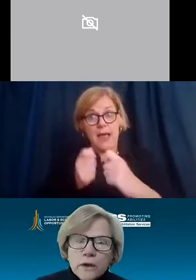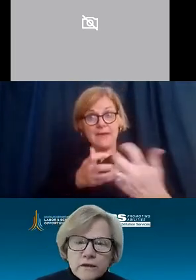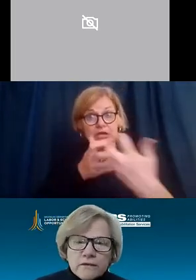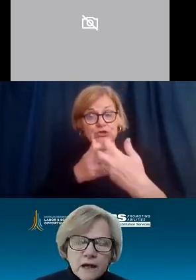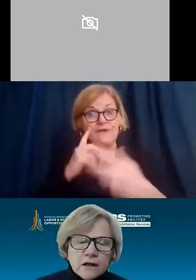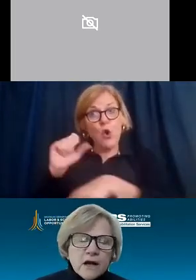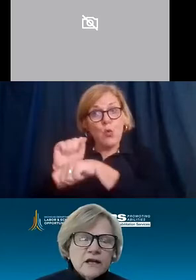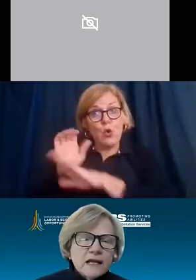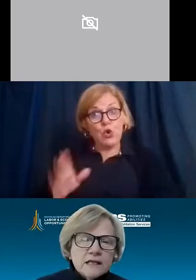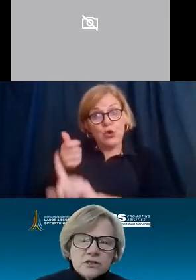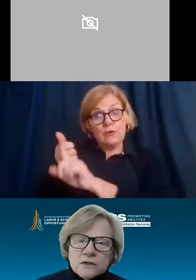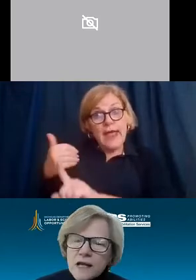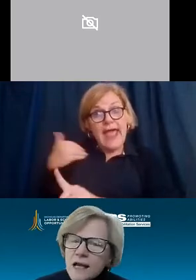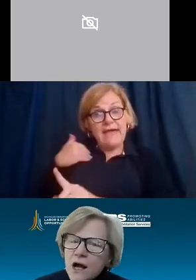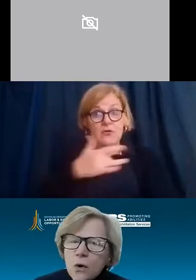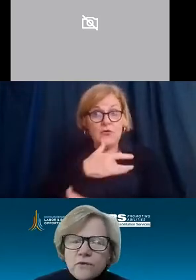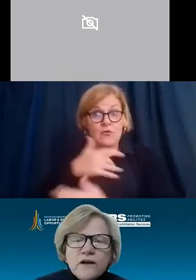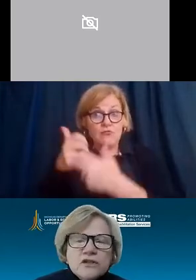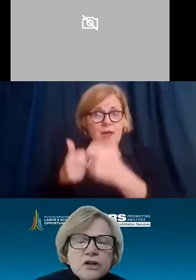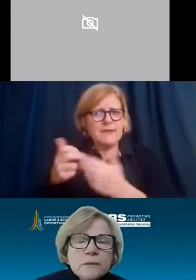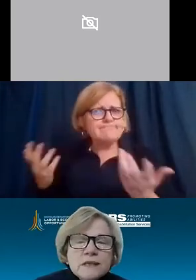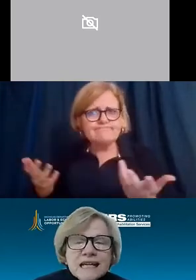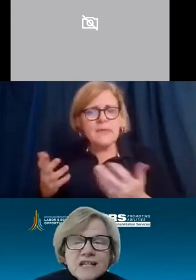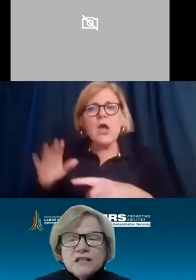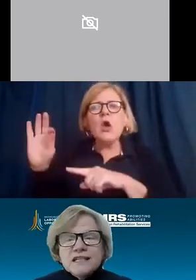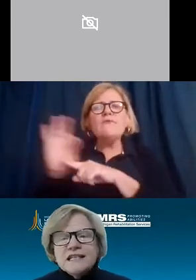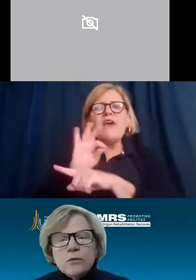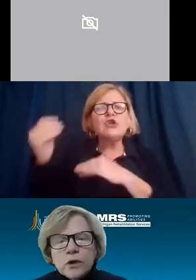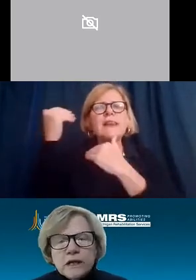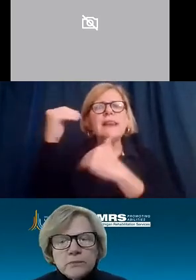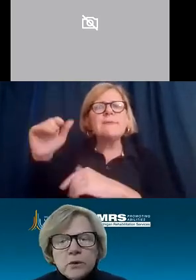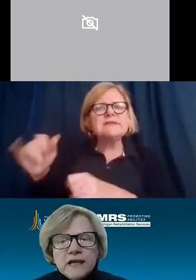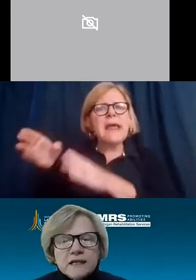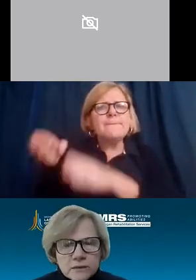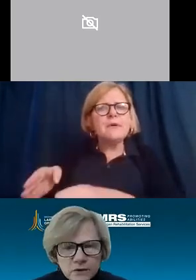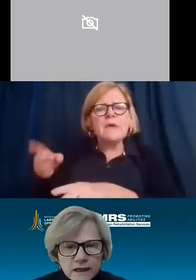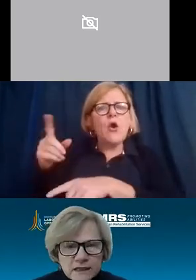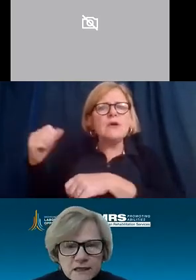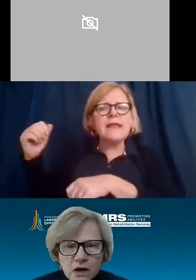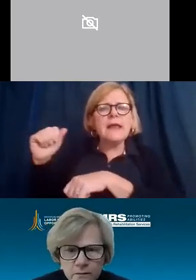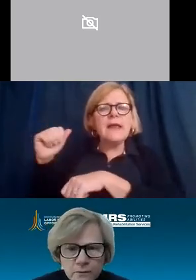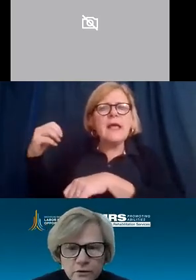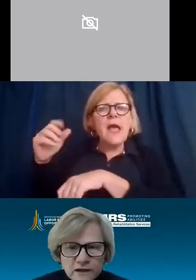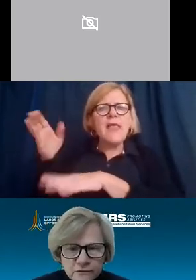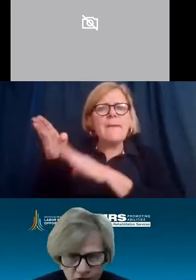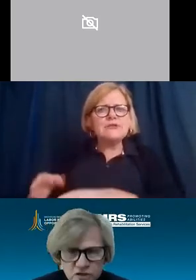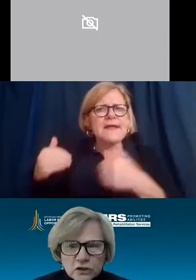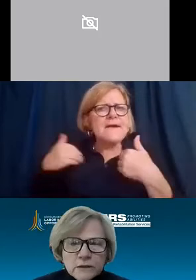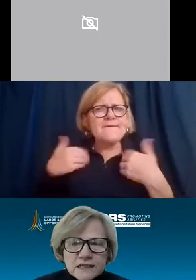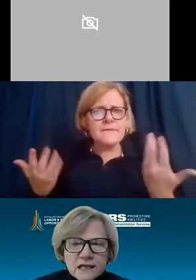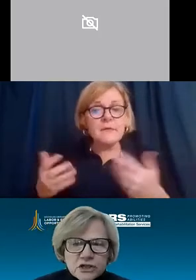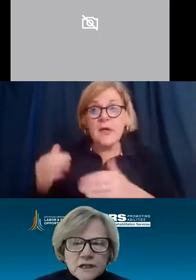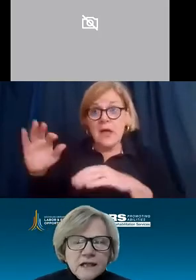worker with cardiac issues. What functional limitation does the employee experience? Remember that a